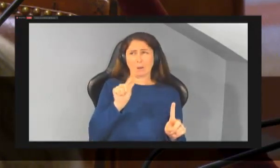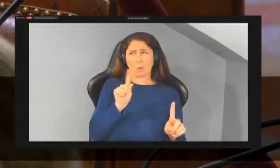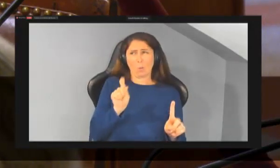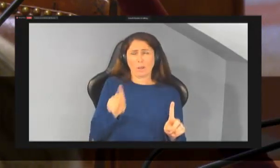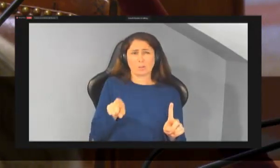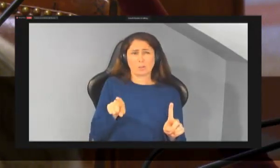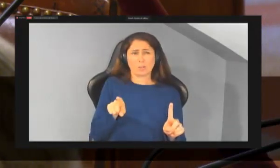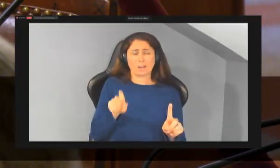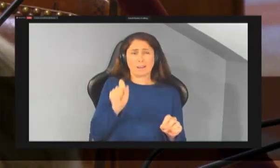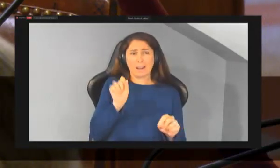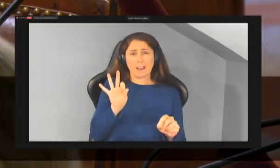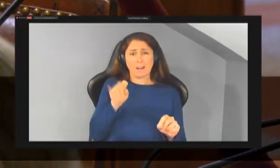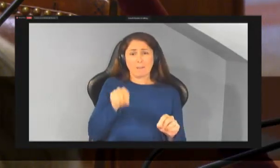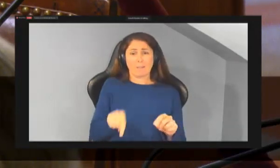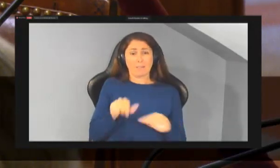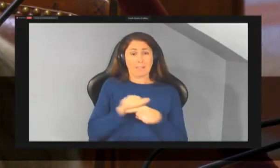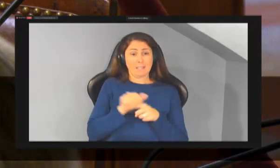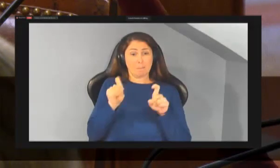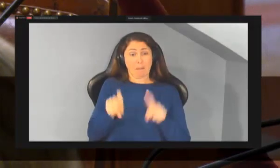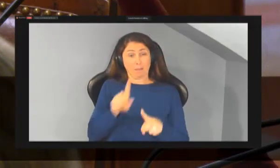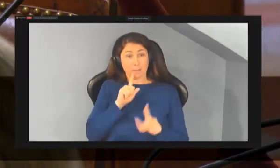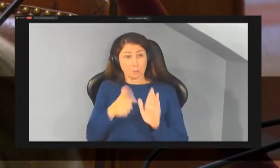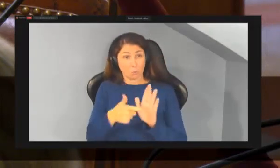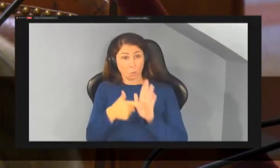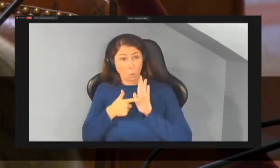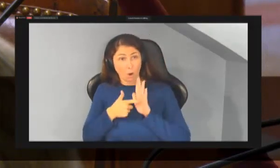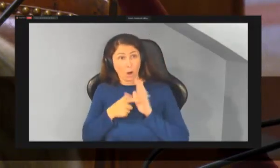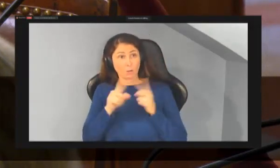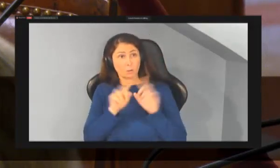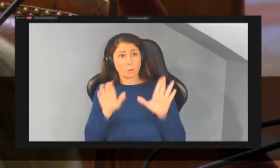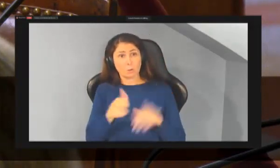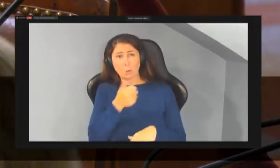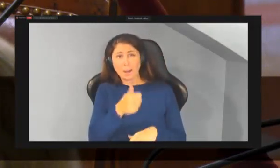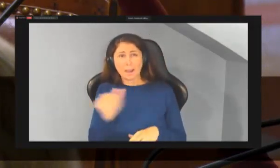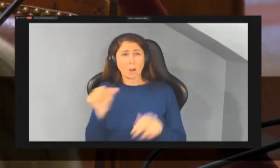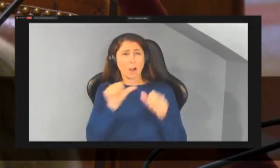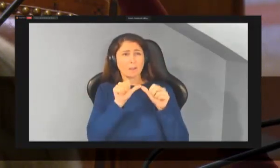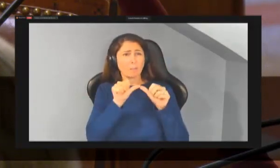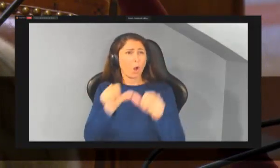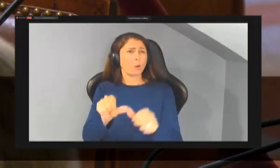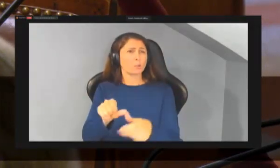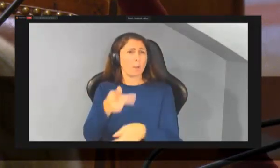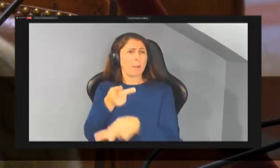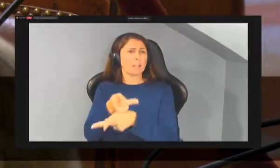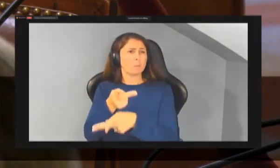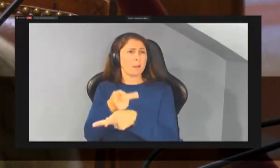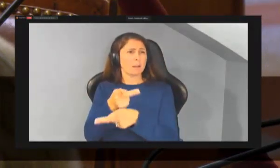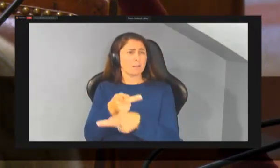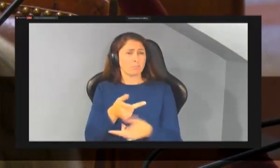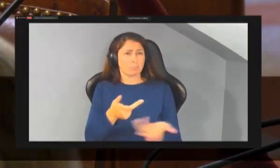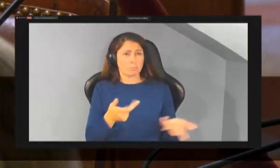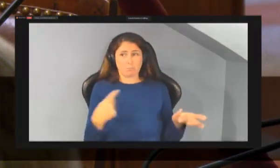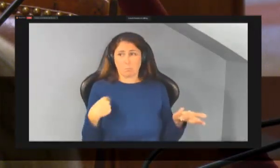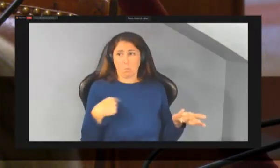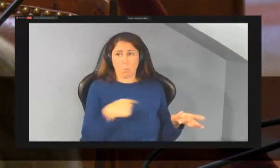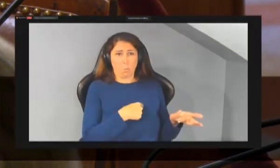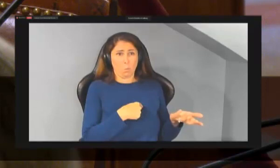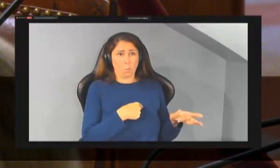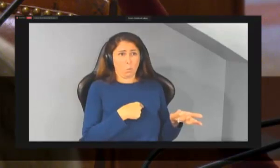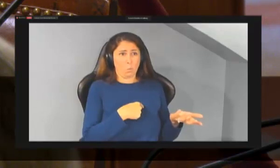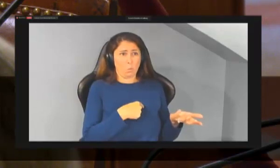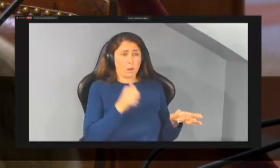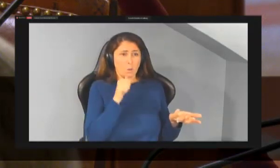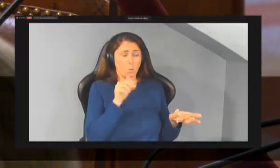if this pilot is required in order to do any kind of long-term management, we would not be